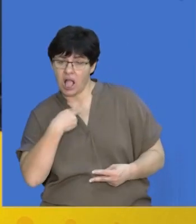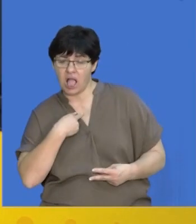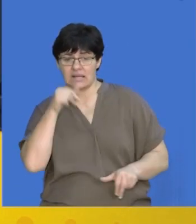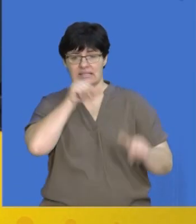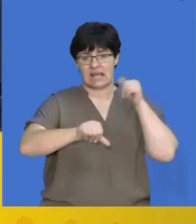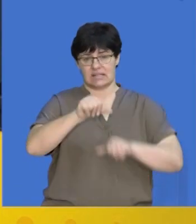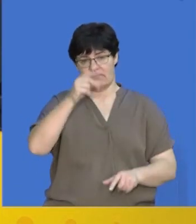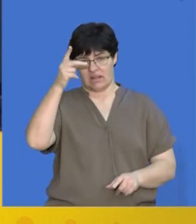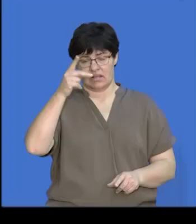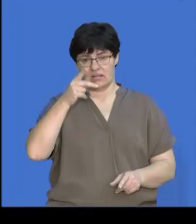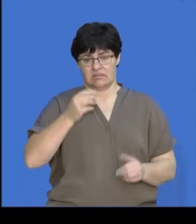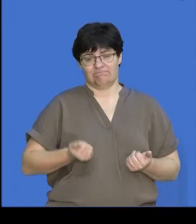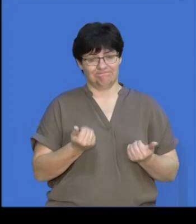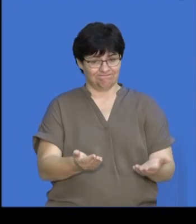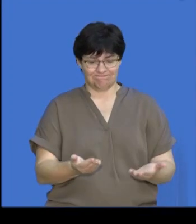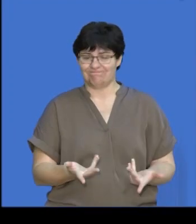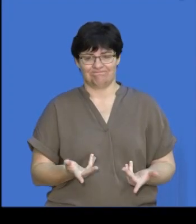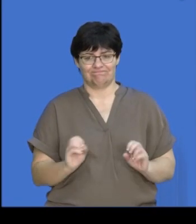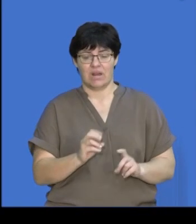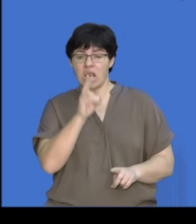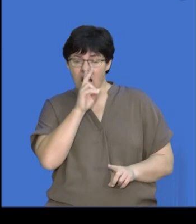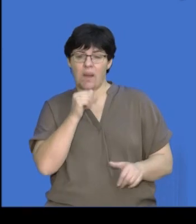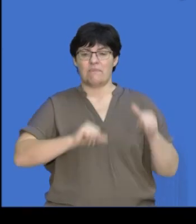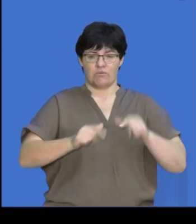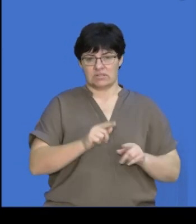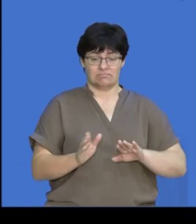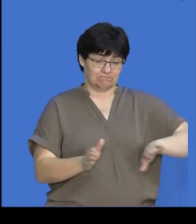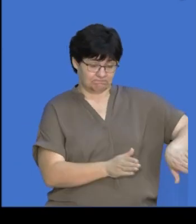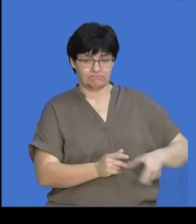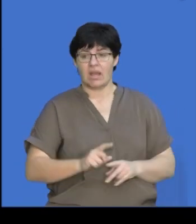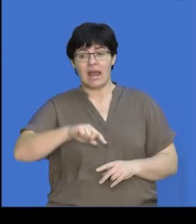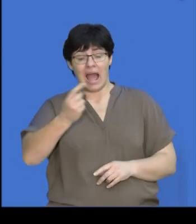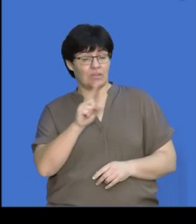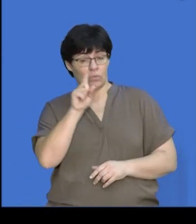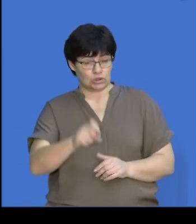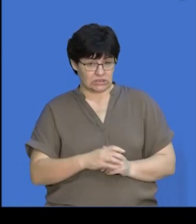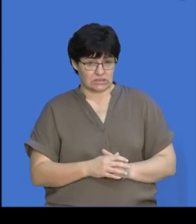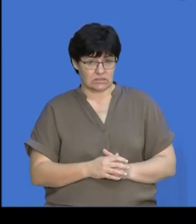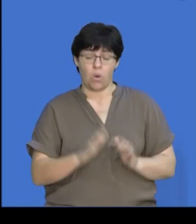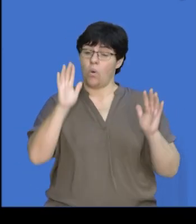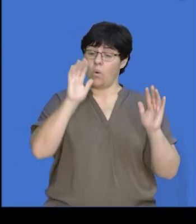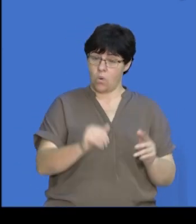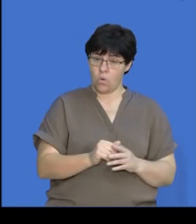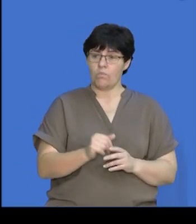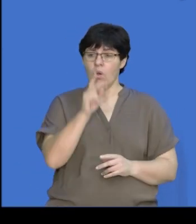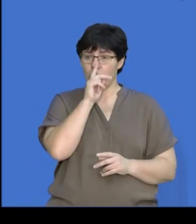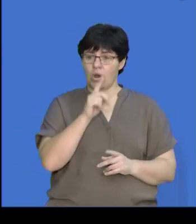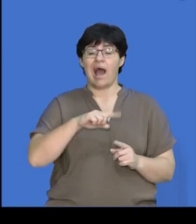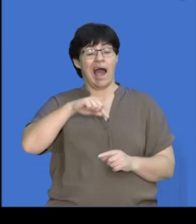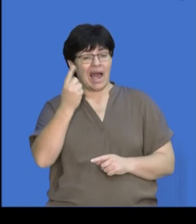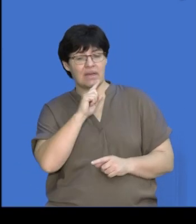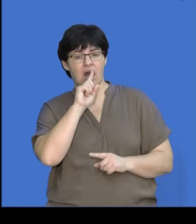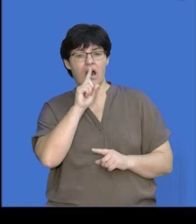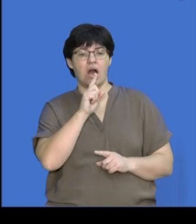In paragraph formats. Let's look at another question. In this particular question, we've looked at other answers